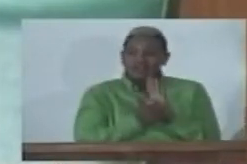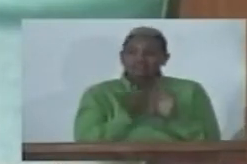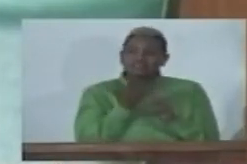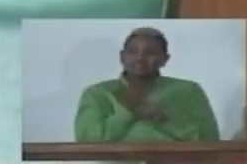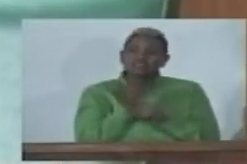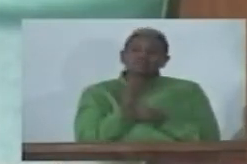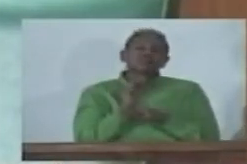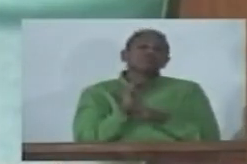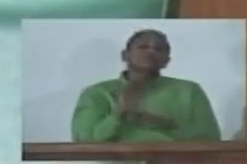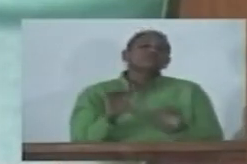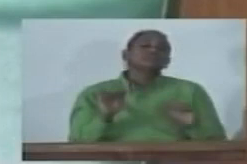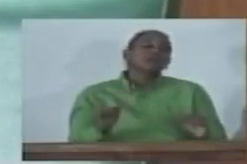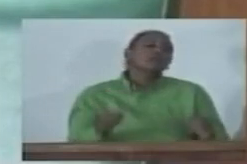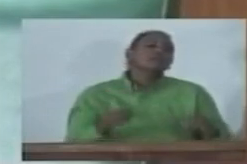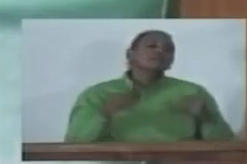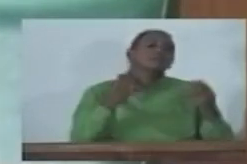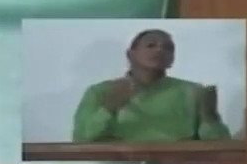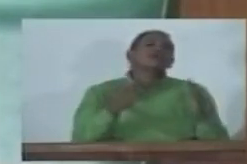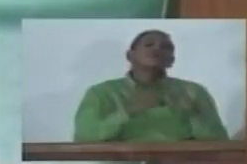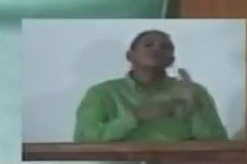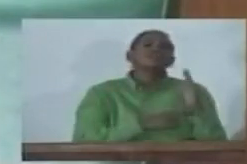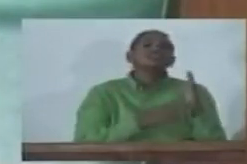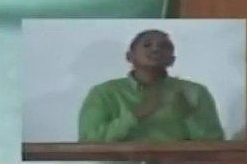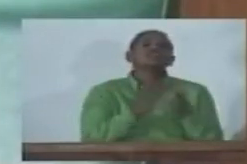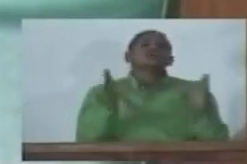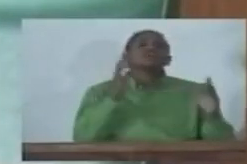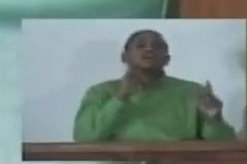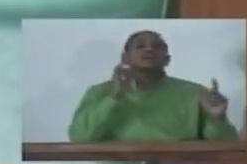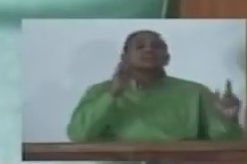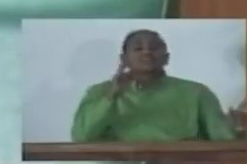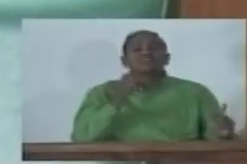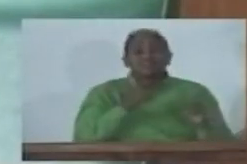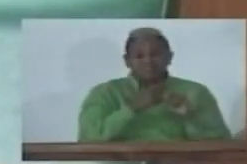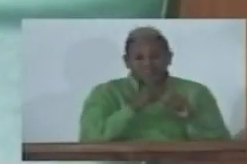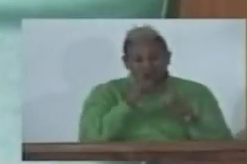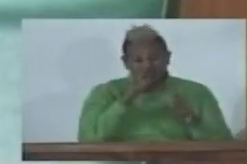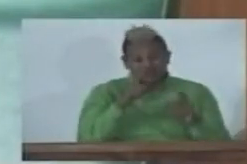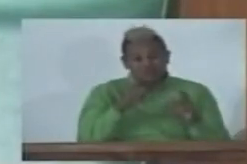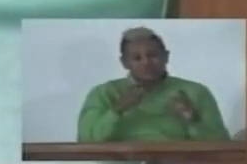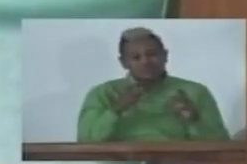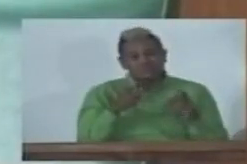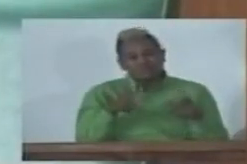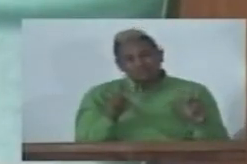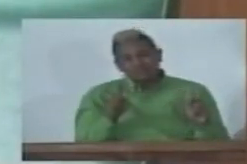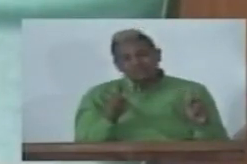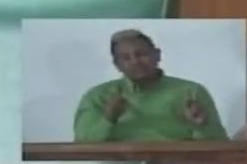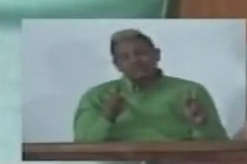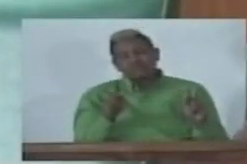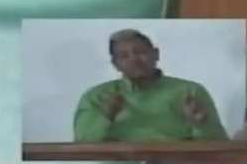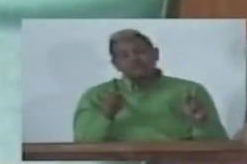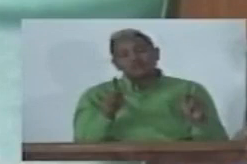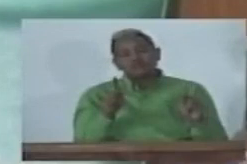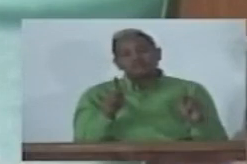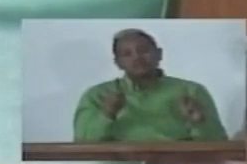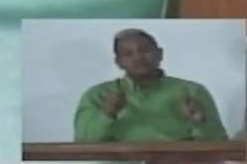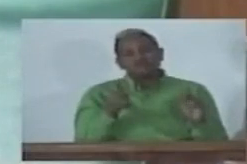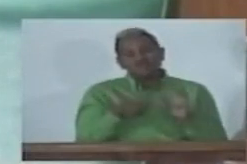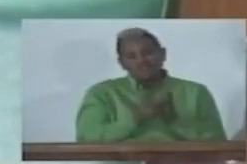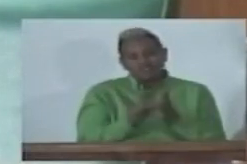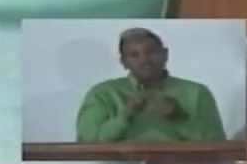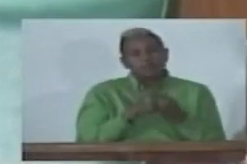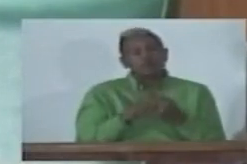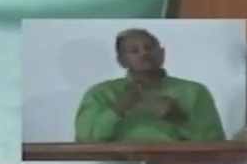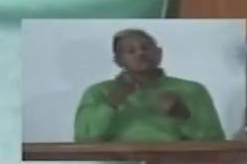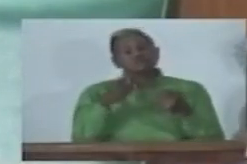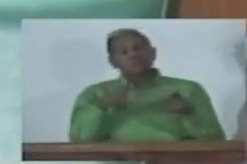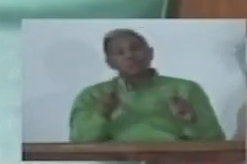effect to the provisions and purposes of the Act. And whereas under Section 21, subsection